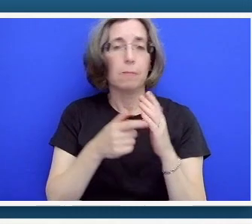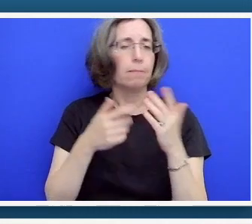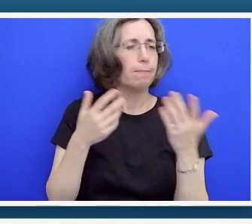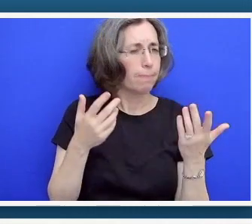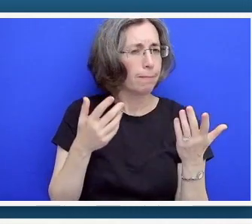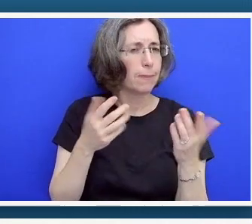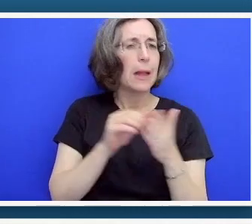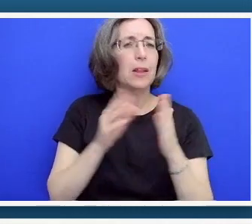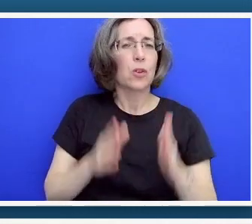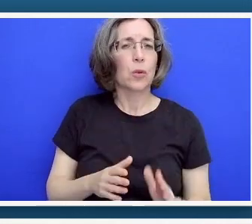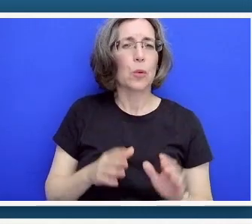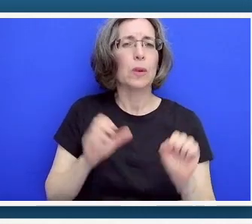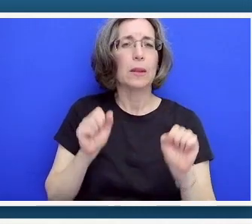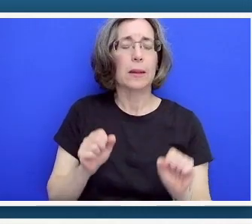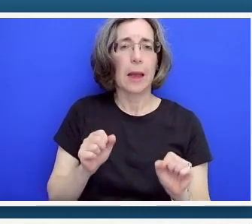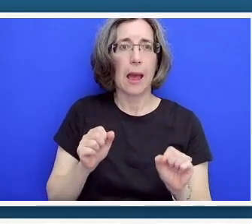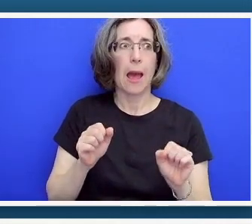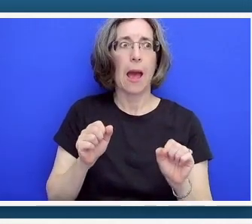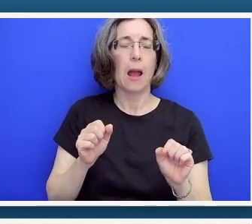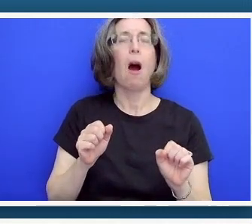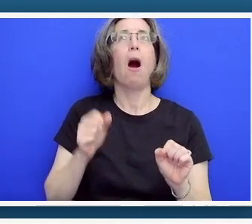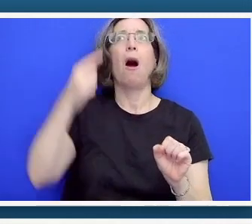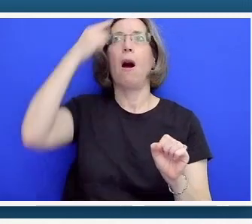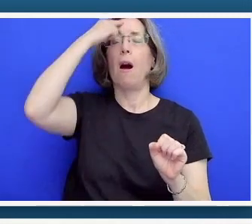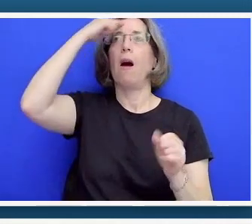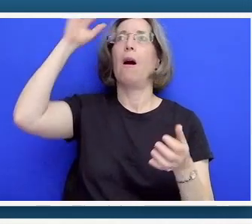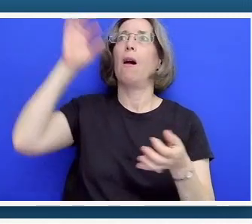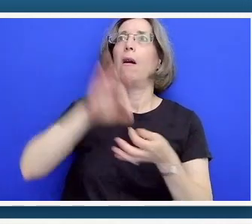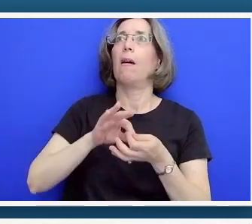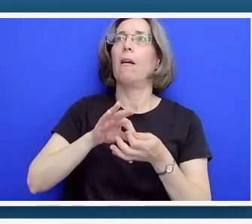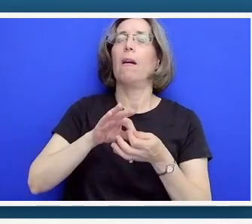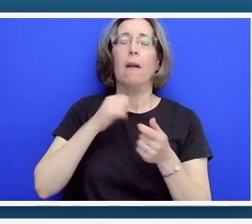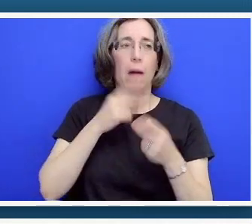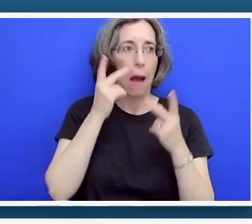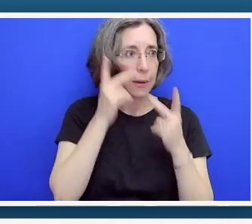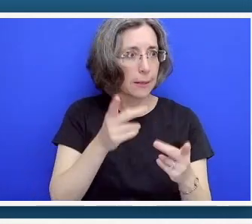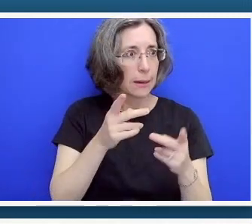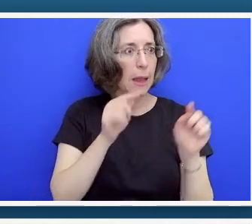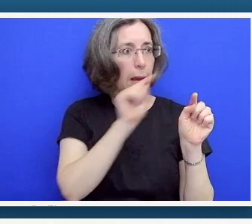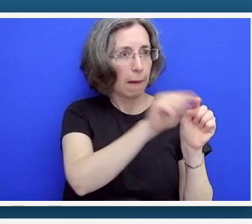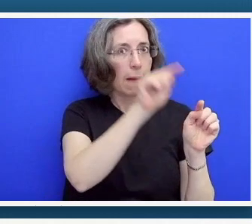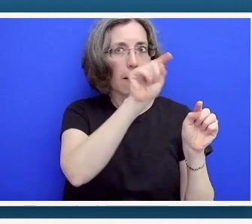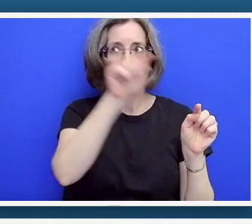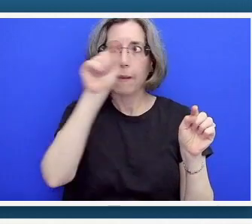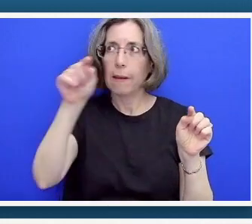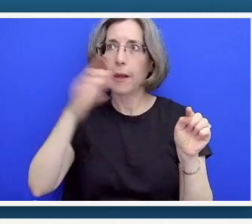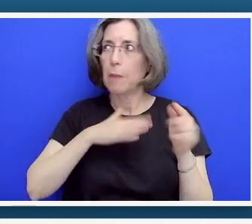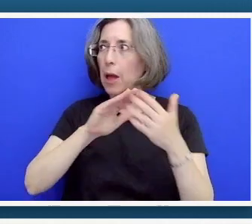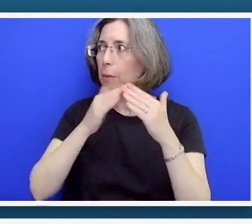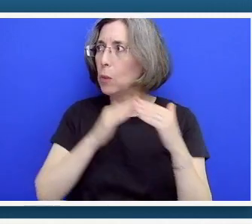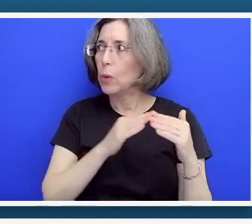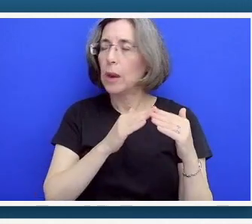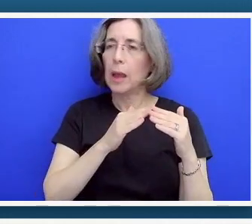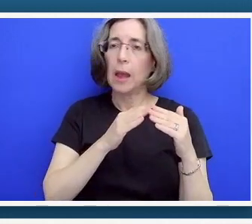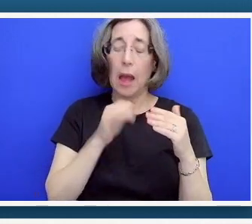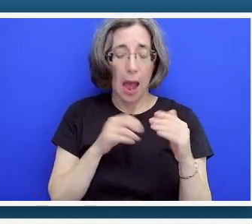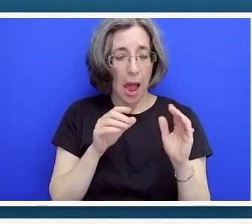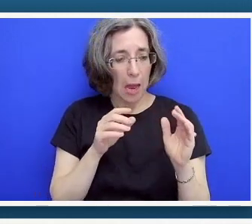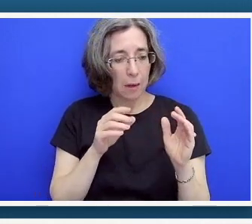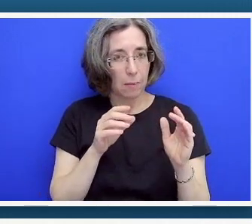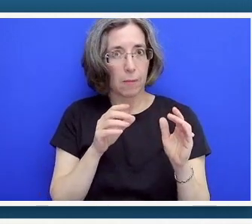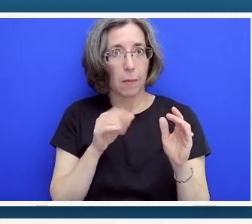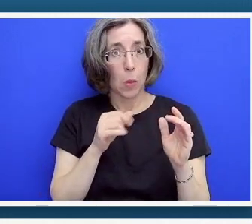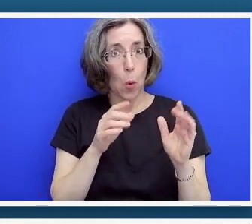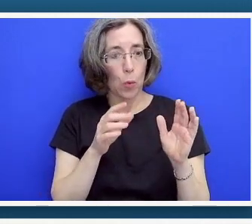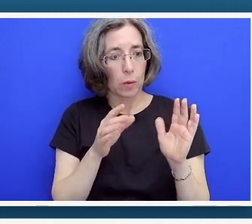see out in the community. It's something that they can even analyze the words and the imagery, and in my case, make their